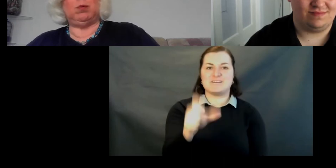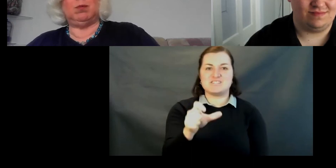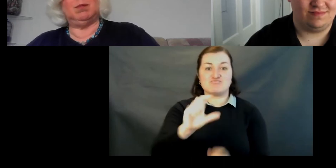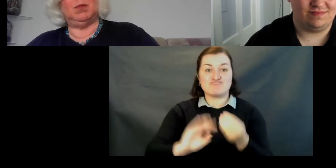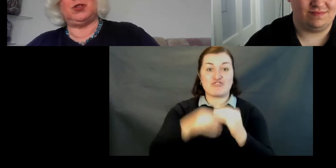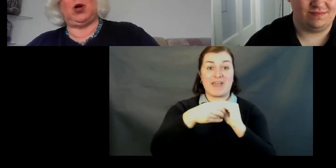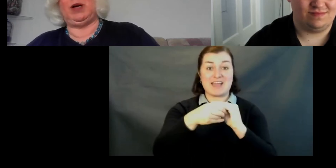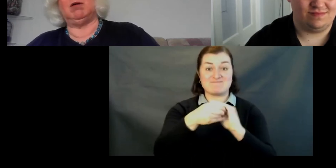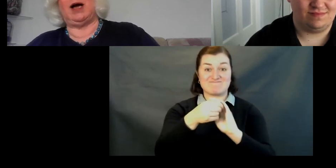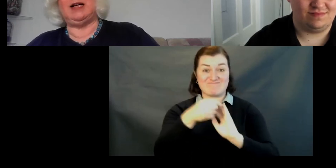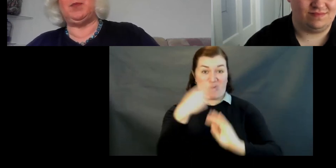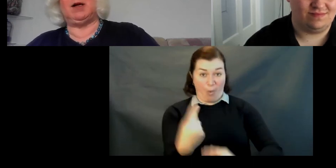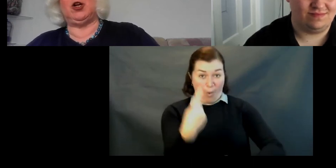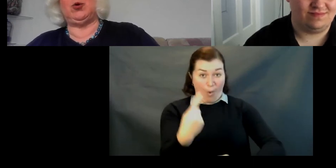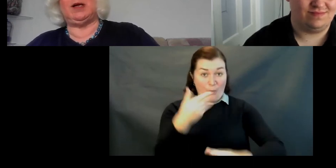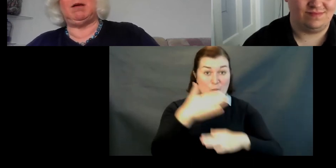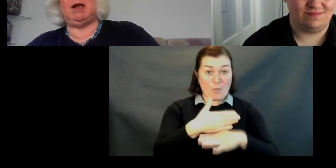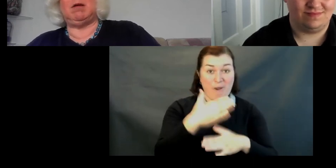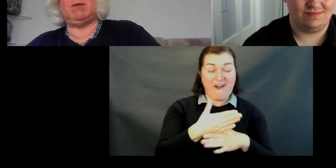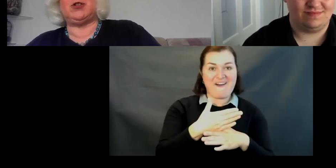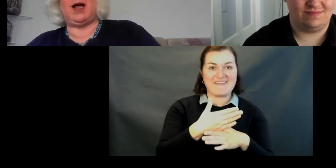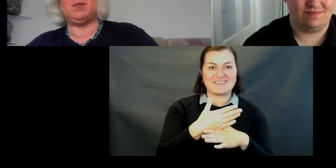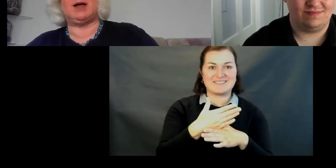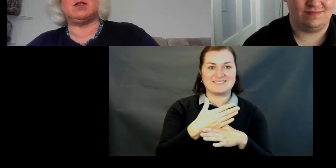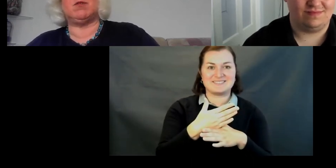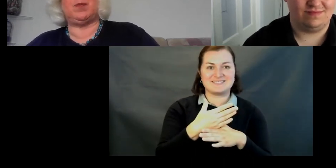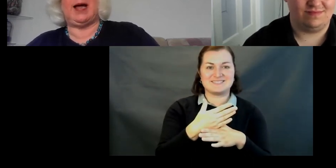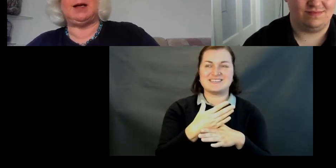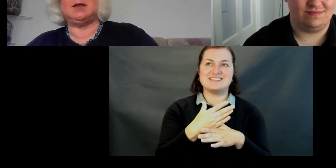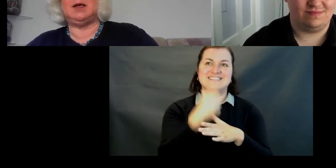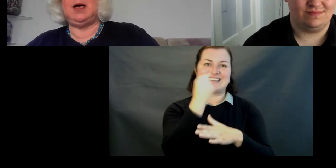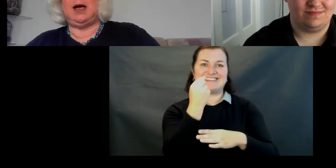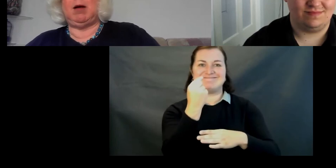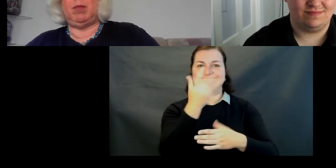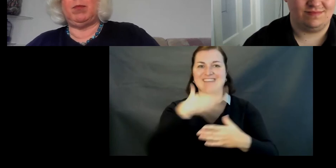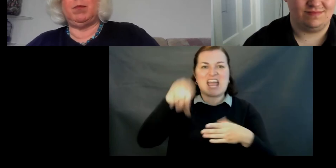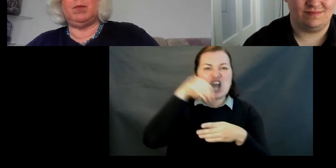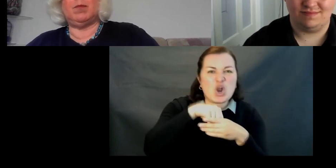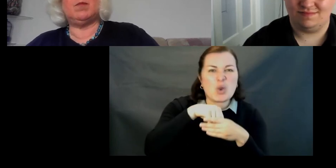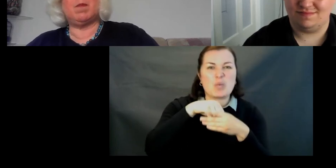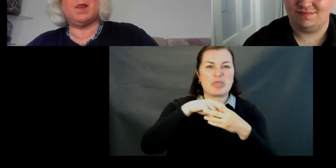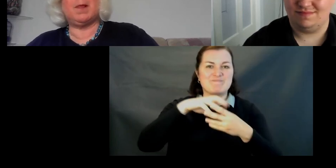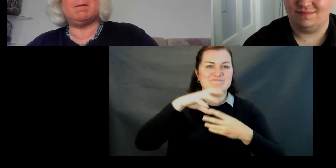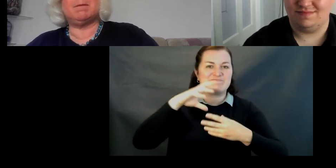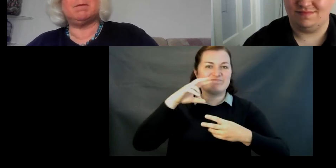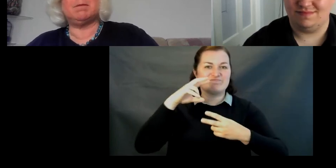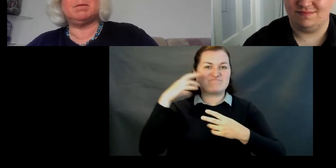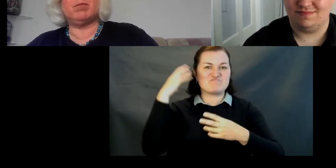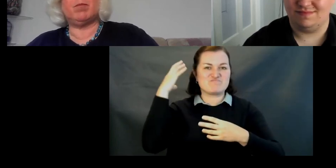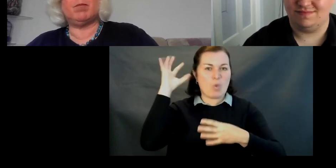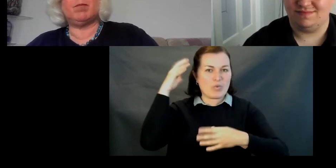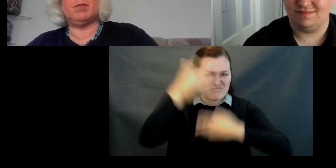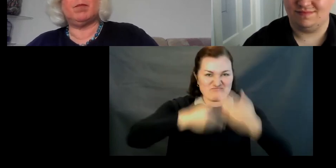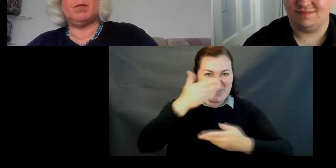to know what's going on. I need to be included in the visual aspects of the play. I guess just to add on to that, that's